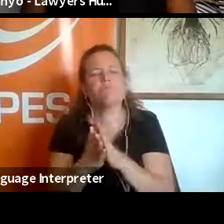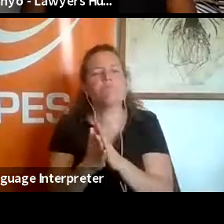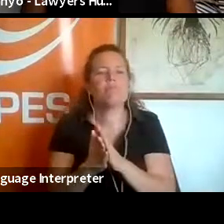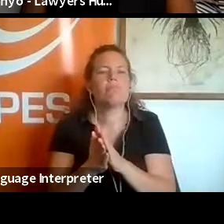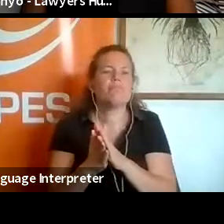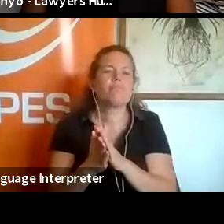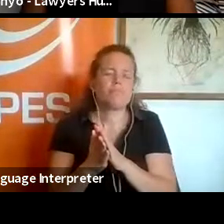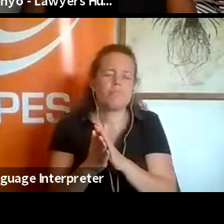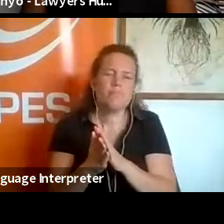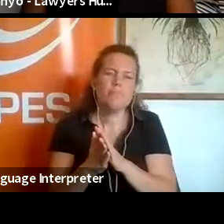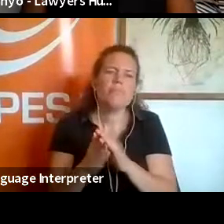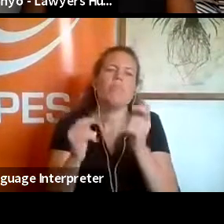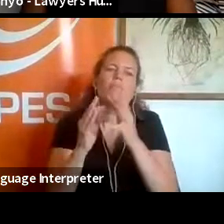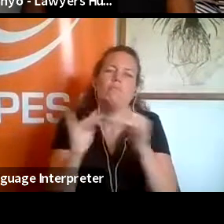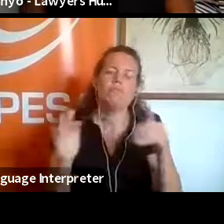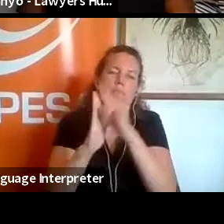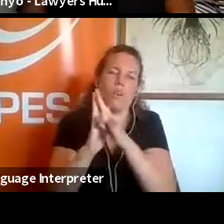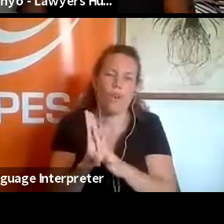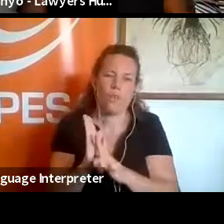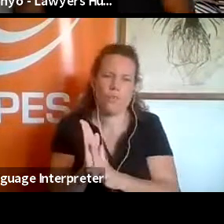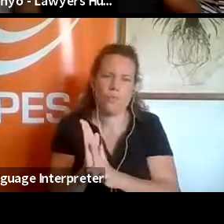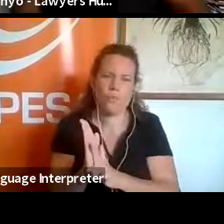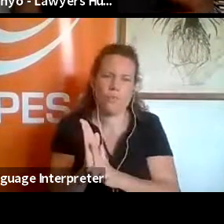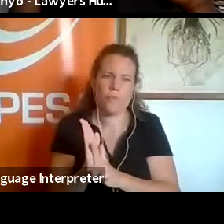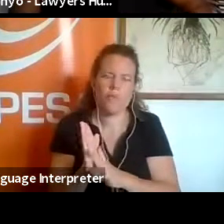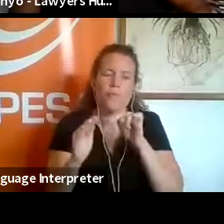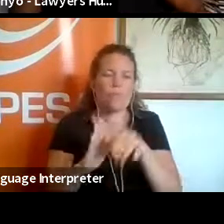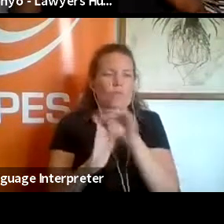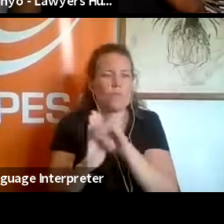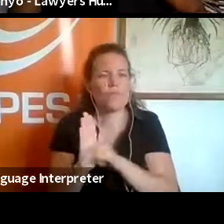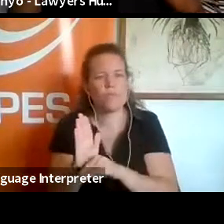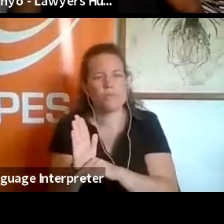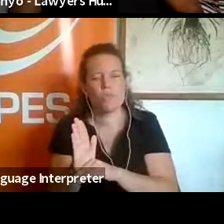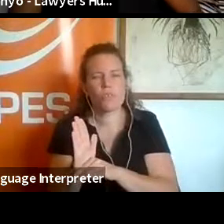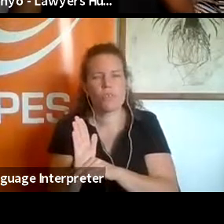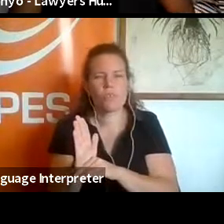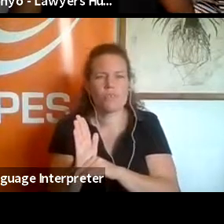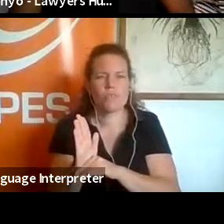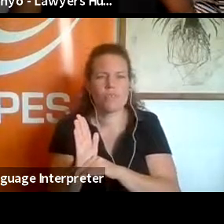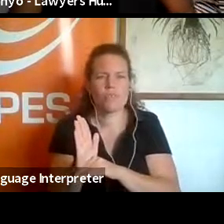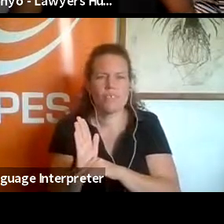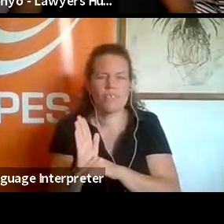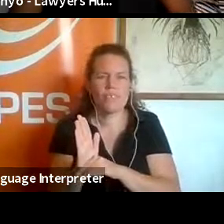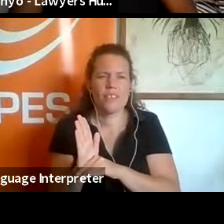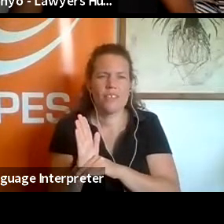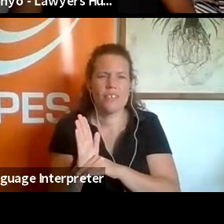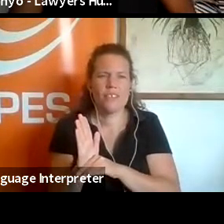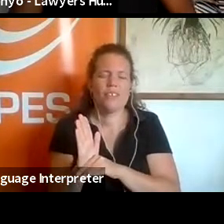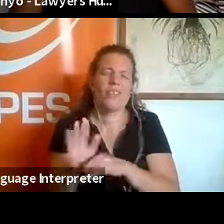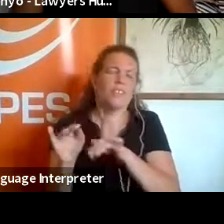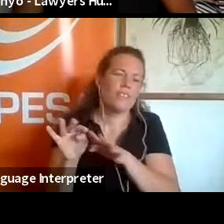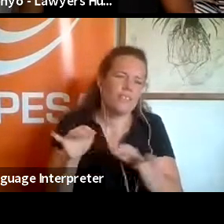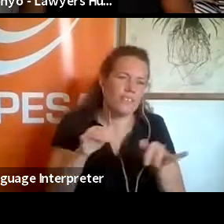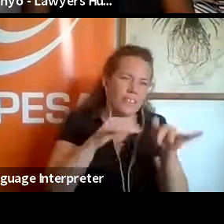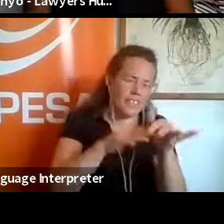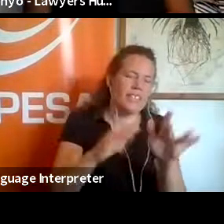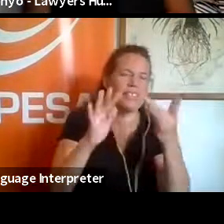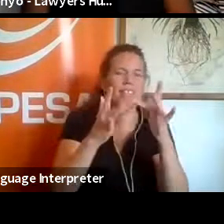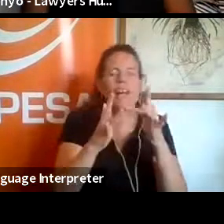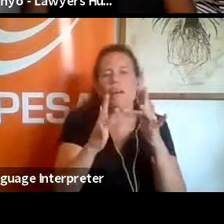defamation. Most of these principles are what find their ways into laws seeking to regulate the